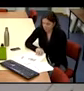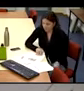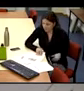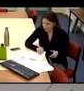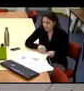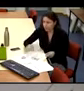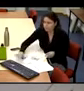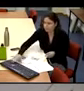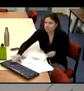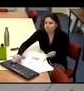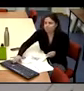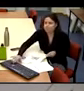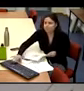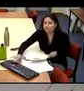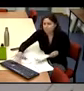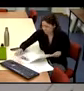those seeking refuge.